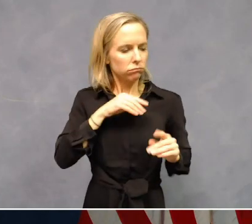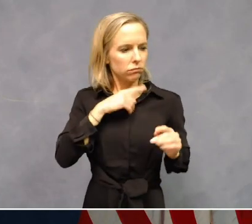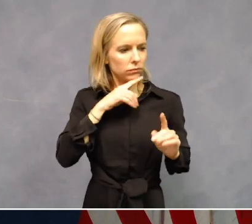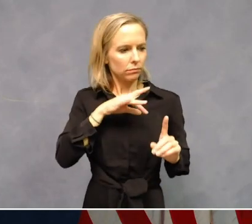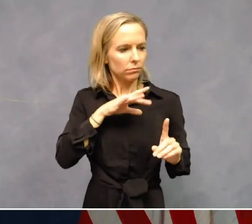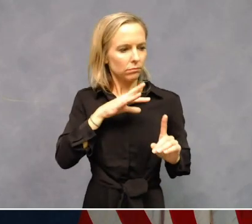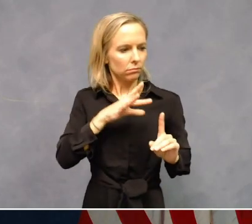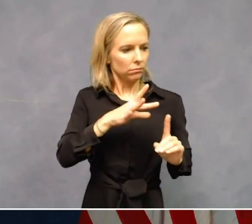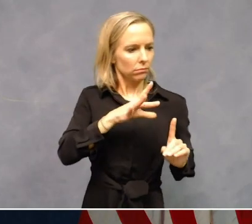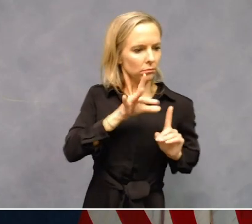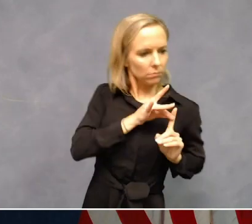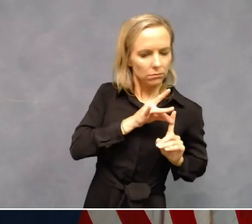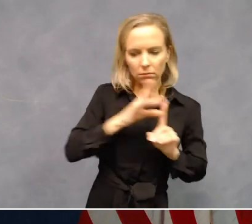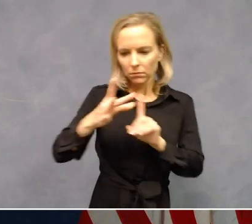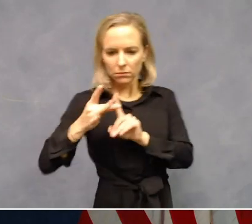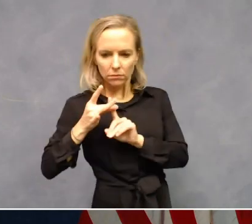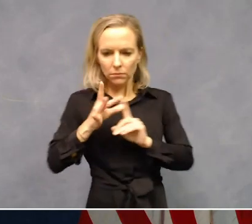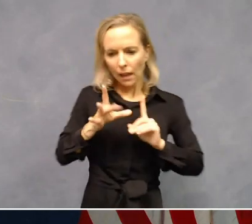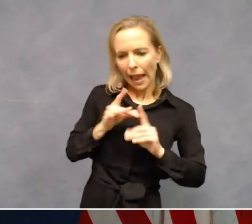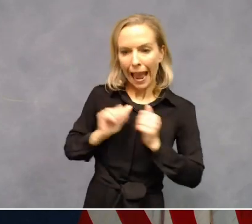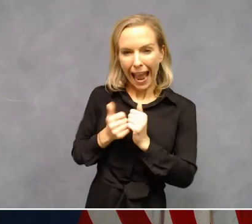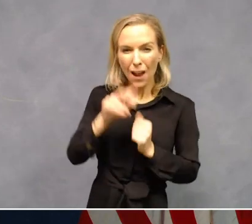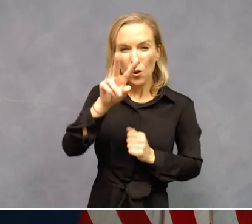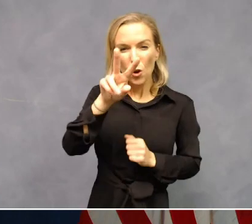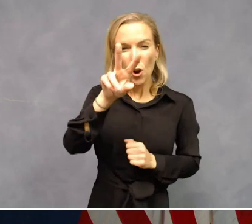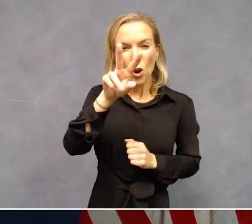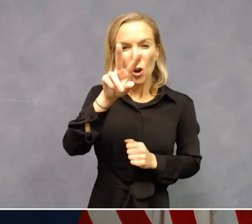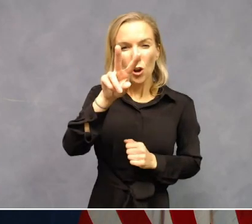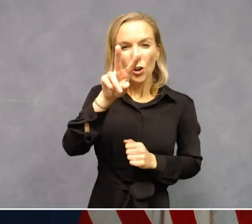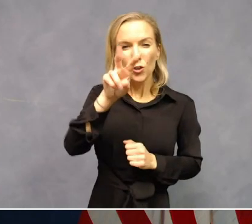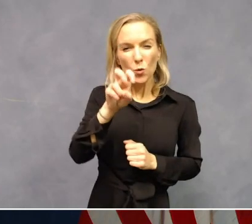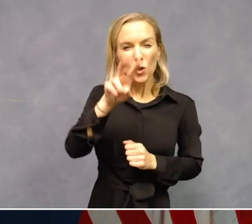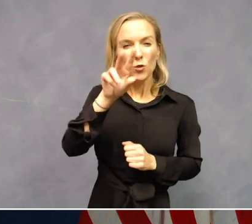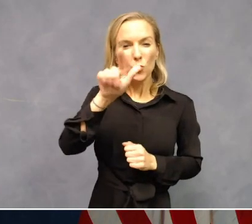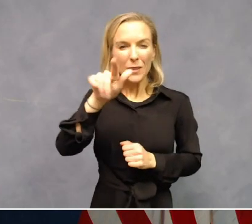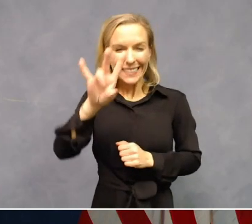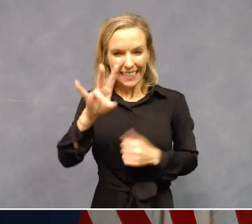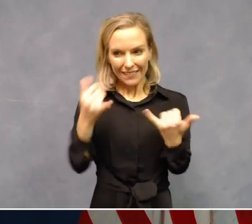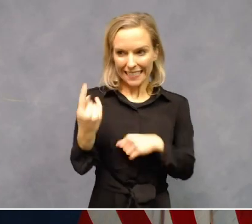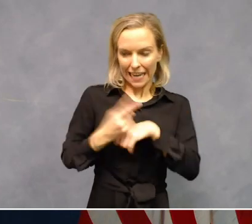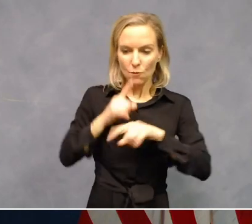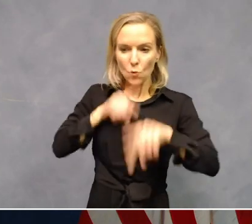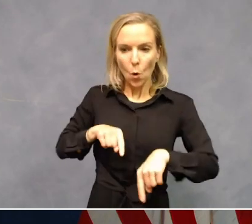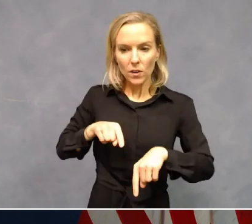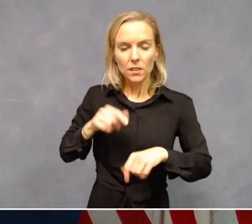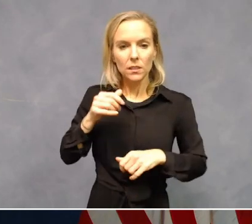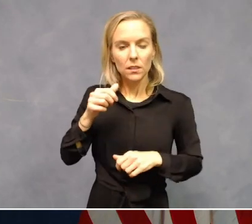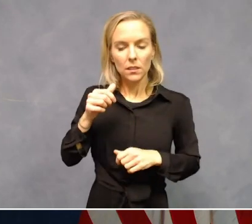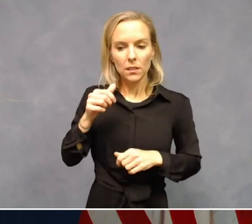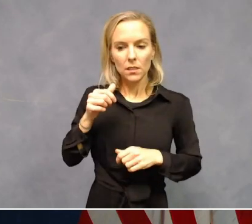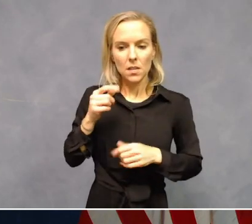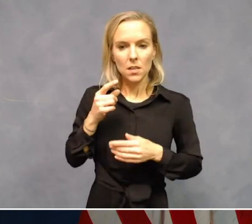are getting this virus, 227 in today's report. Last 7 days,